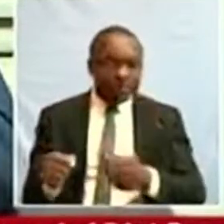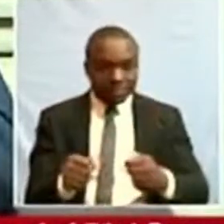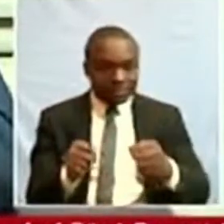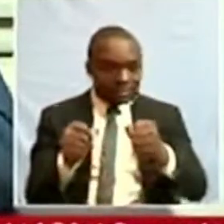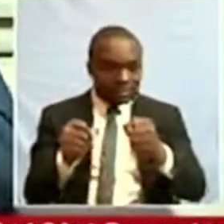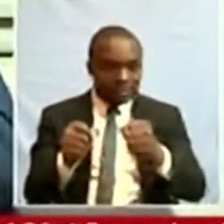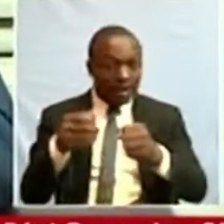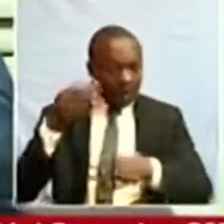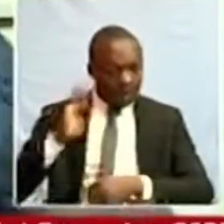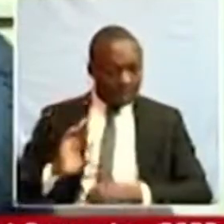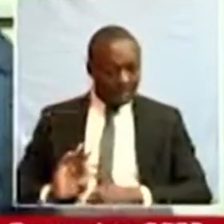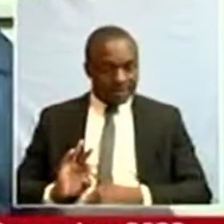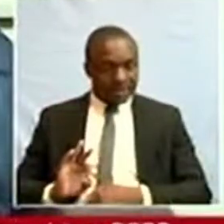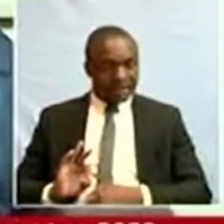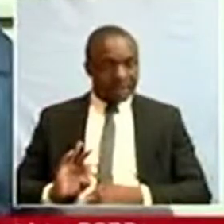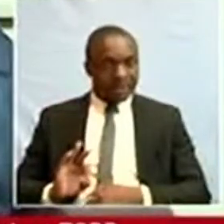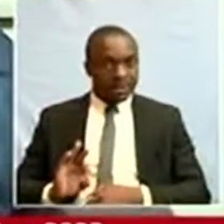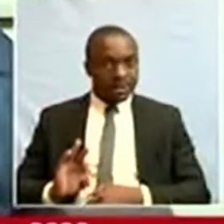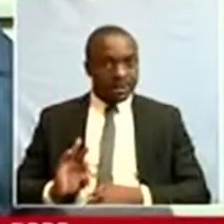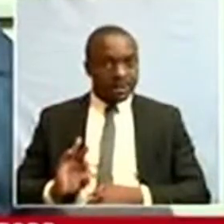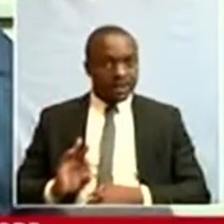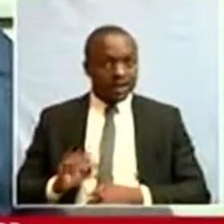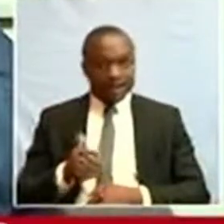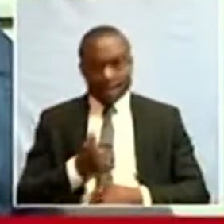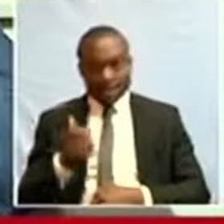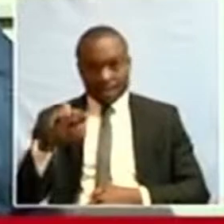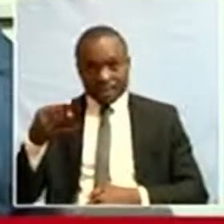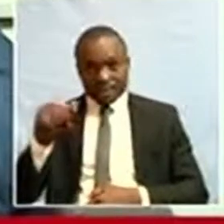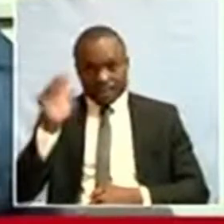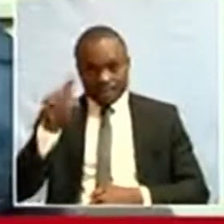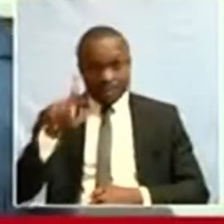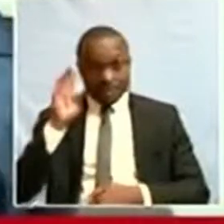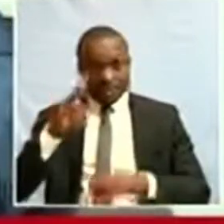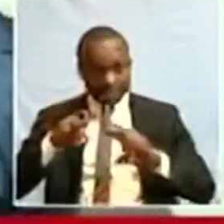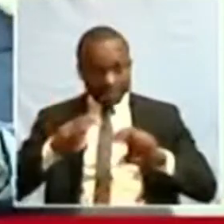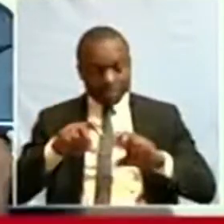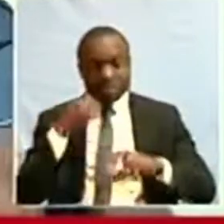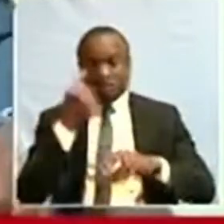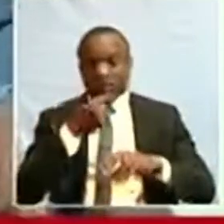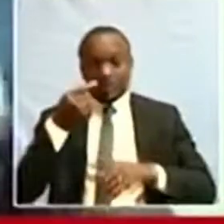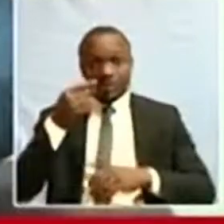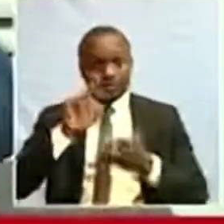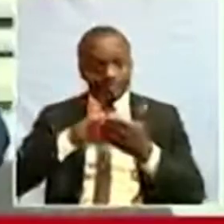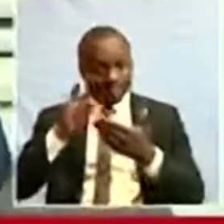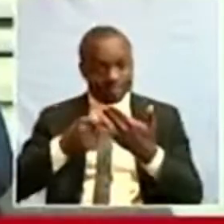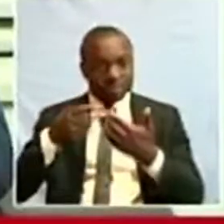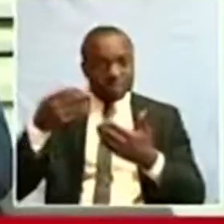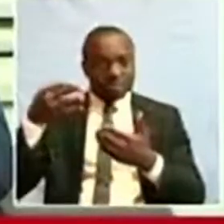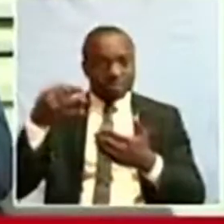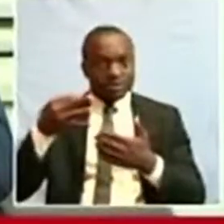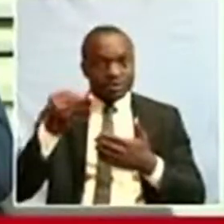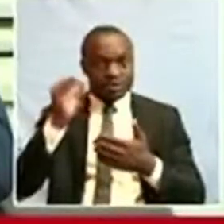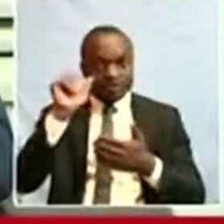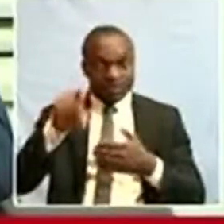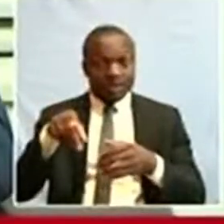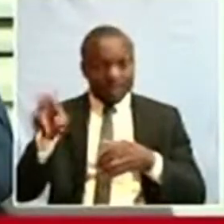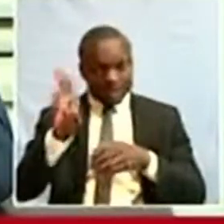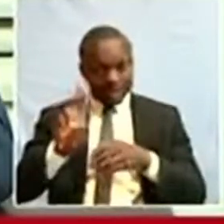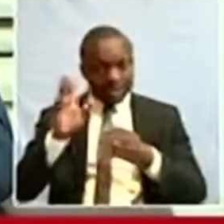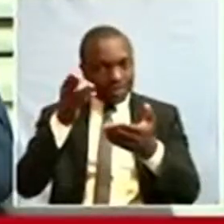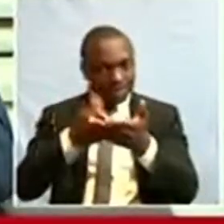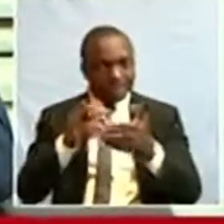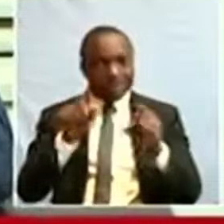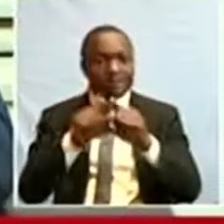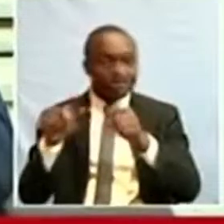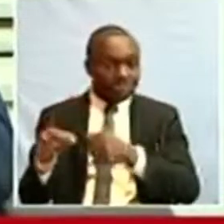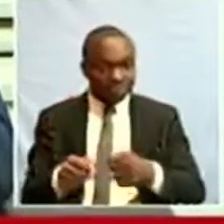FSIP, we are able to check who is already on the program. FSIP are already also using it. So these are the steps that